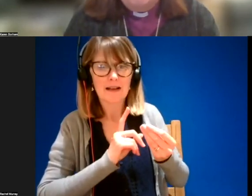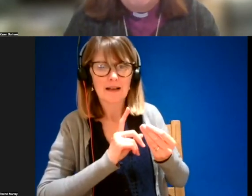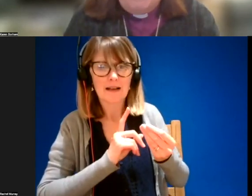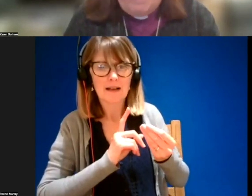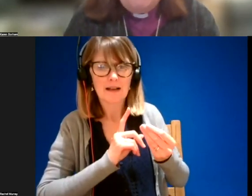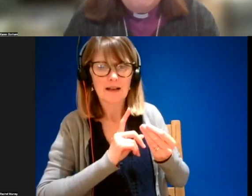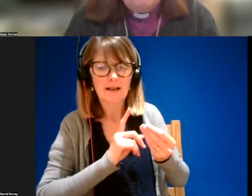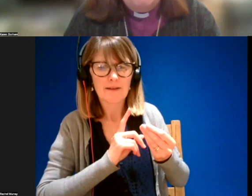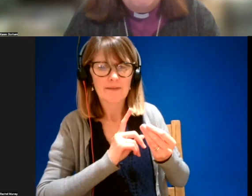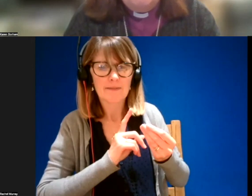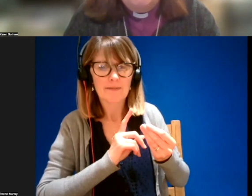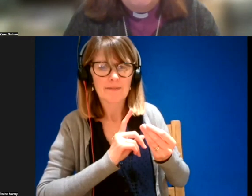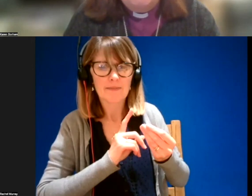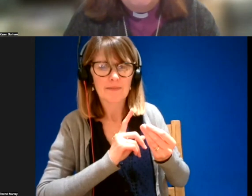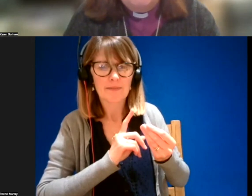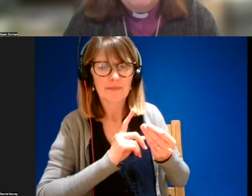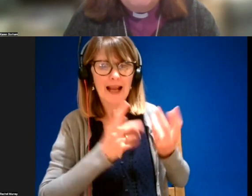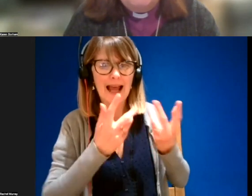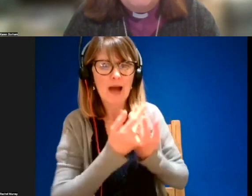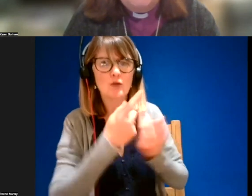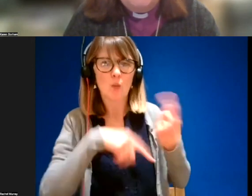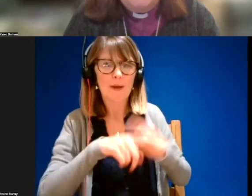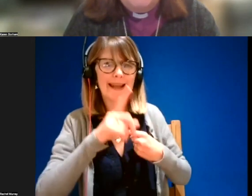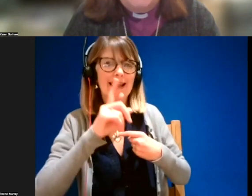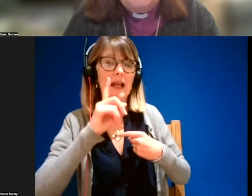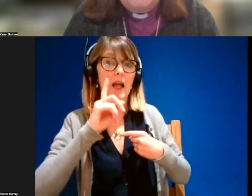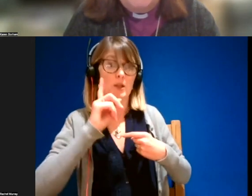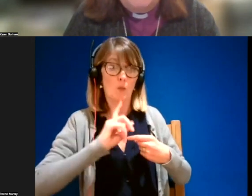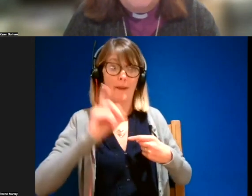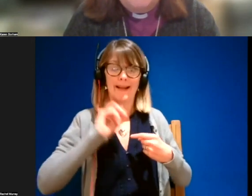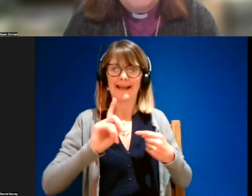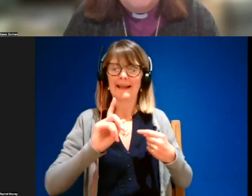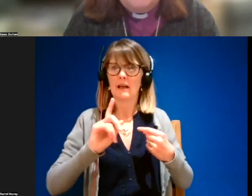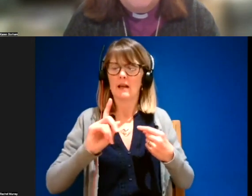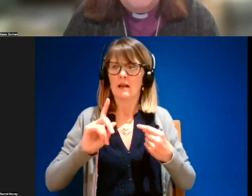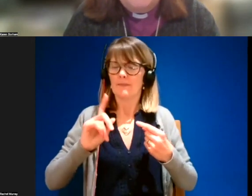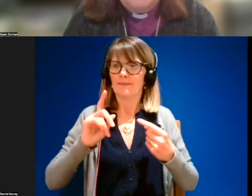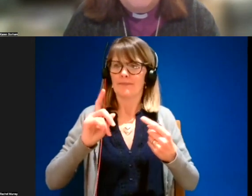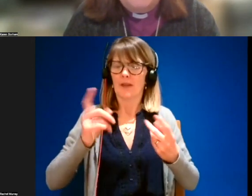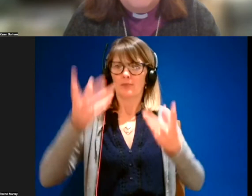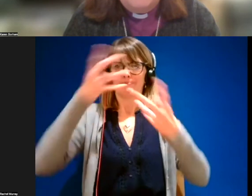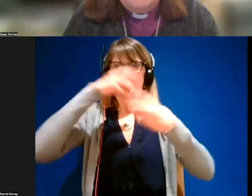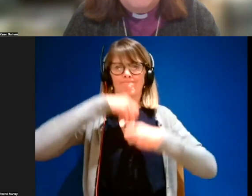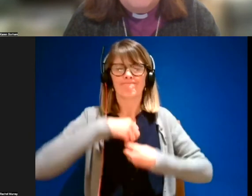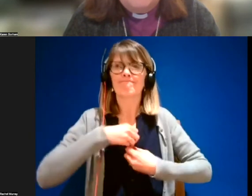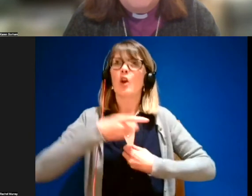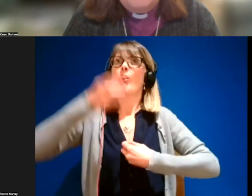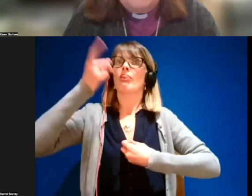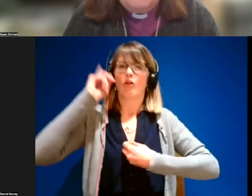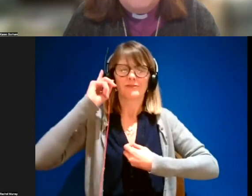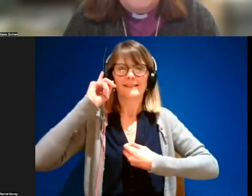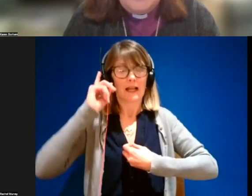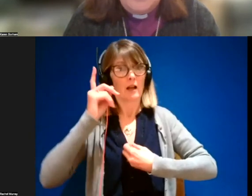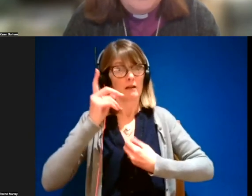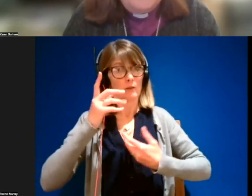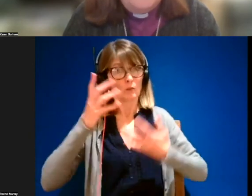too. So how do we as women embody authority? Because actually, if we're going to get, you know, we need to have it, don't we?